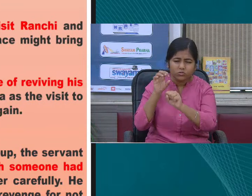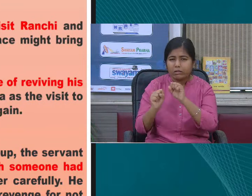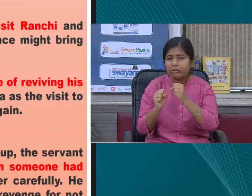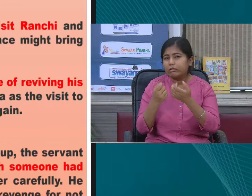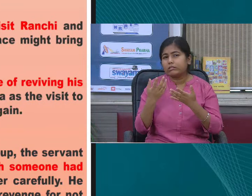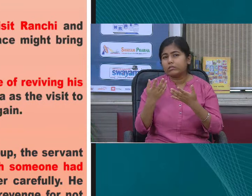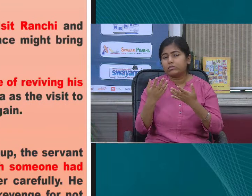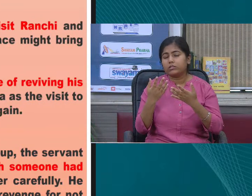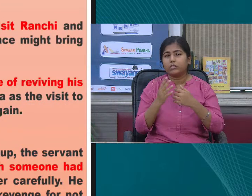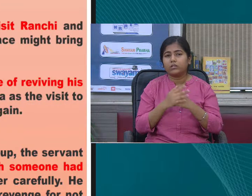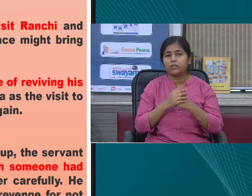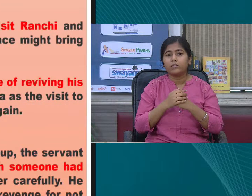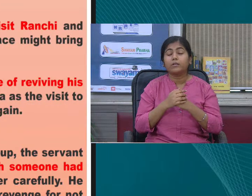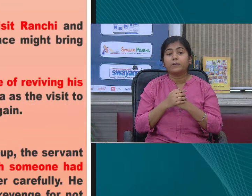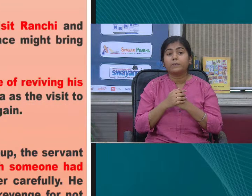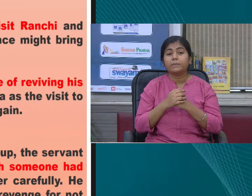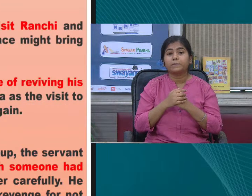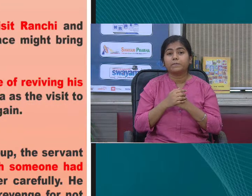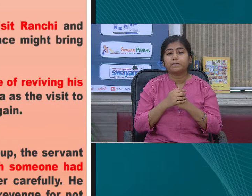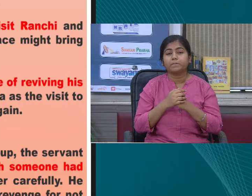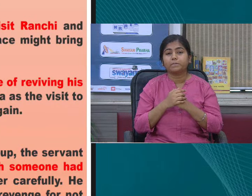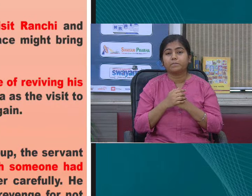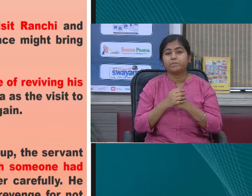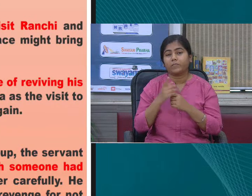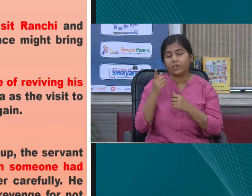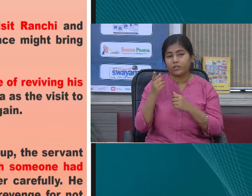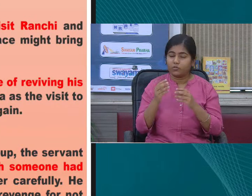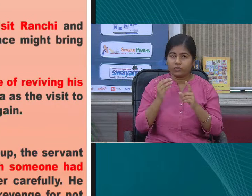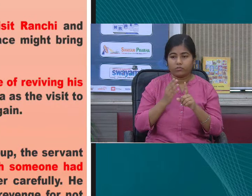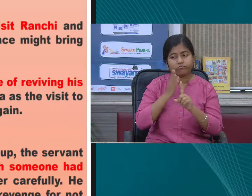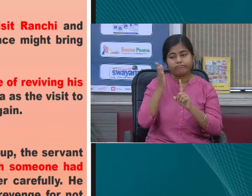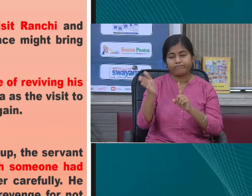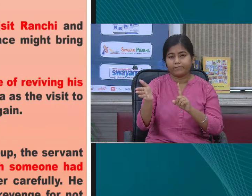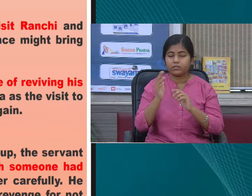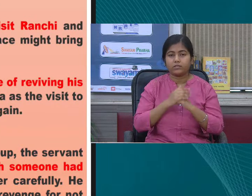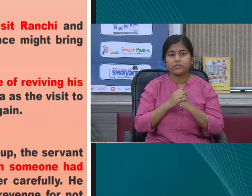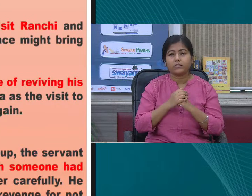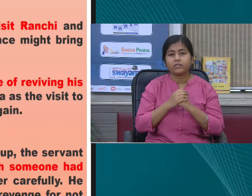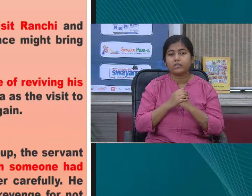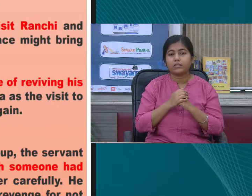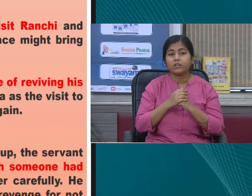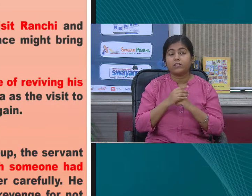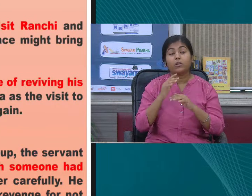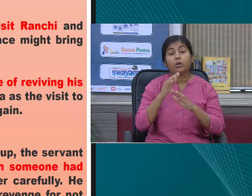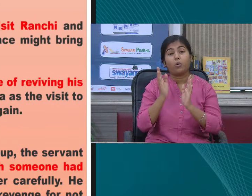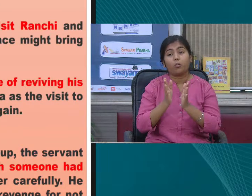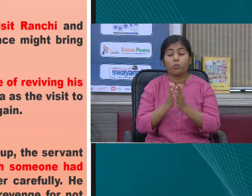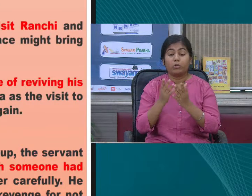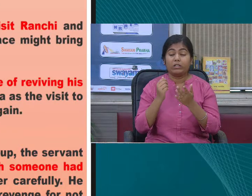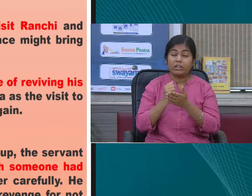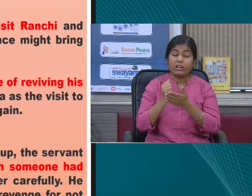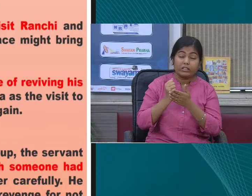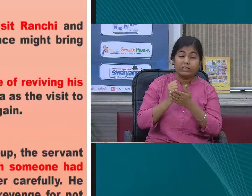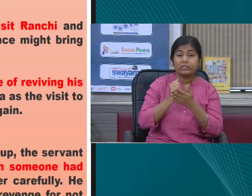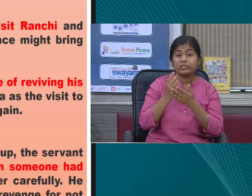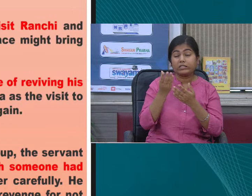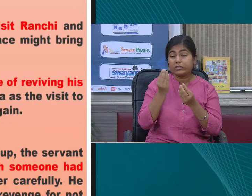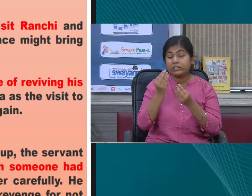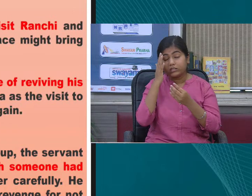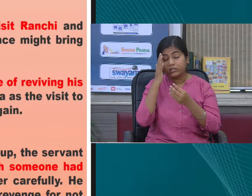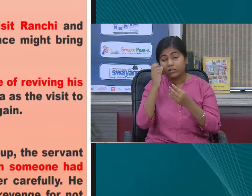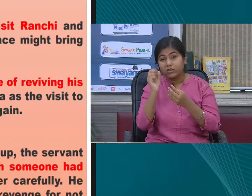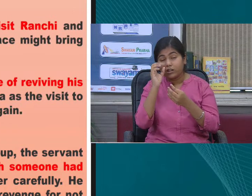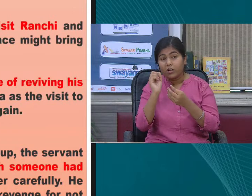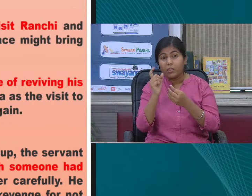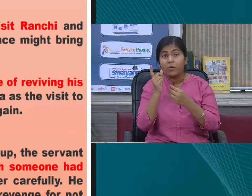So, listening to Chandra's advice, Bepin visited Ranchi with the hope of reviving his memory. But when he returned